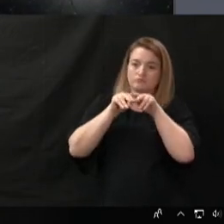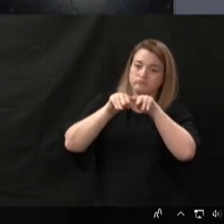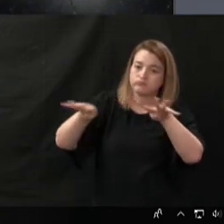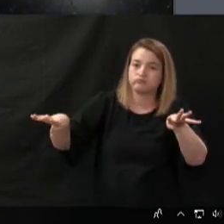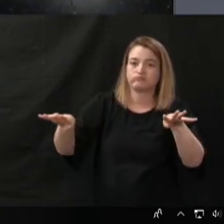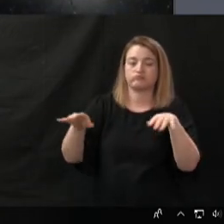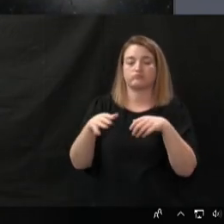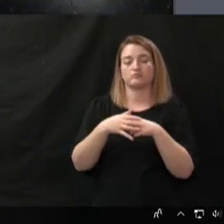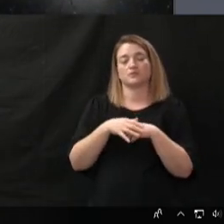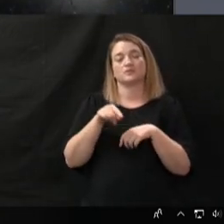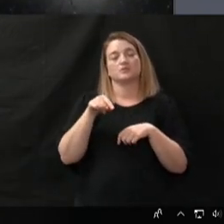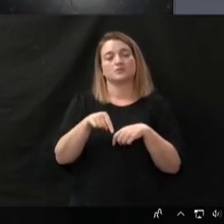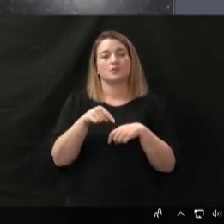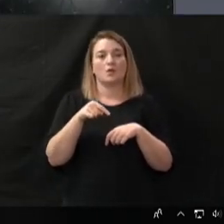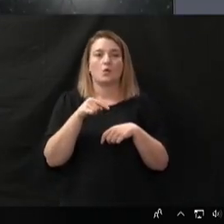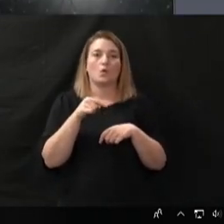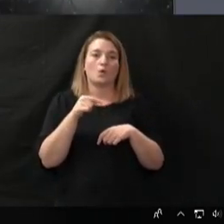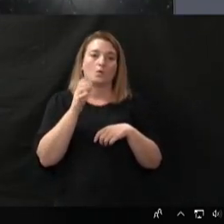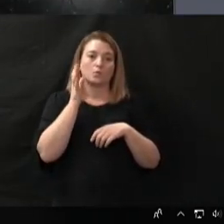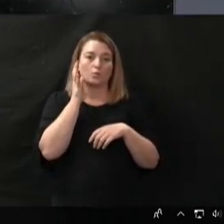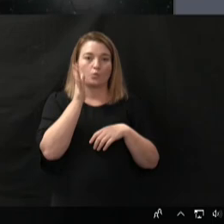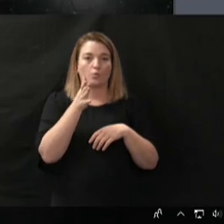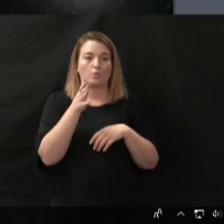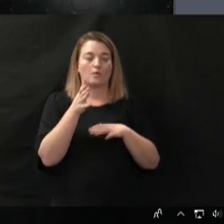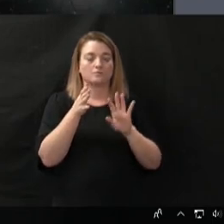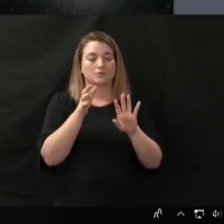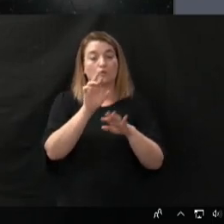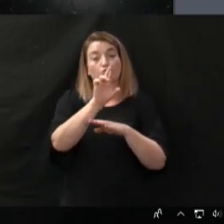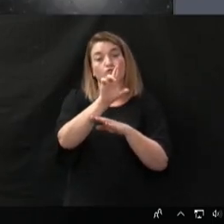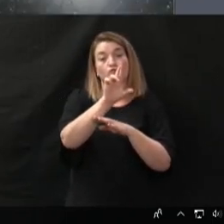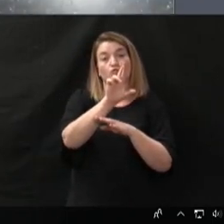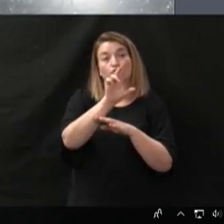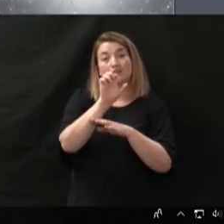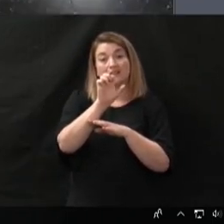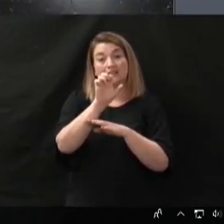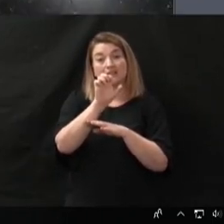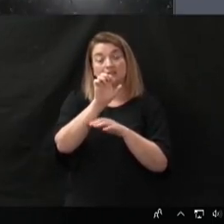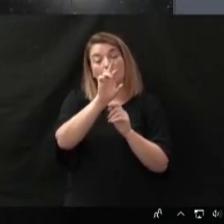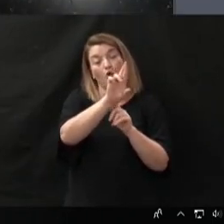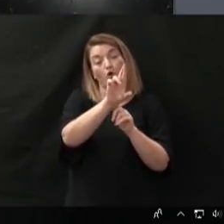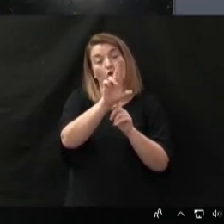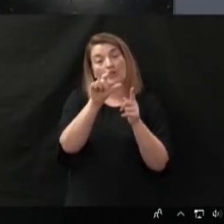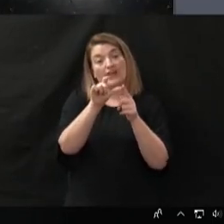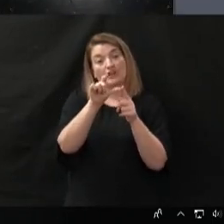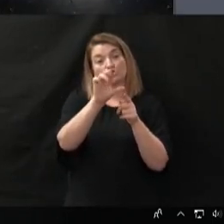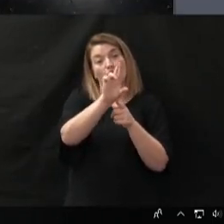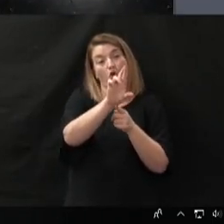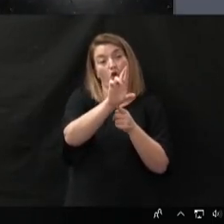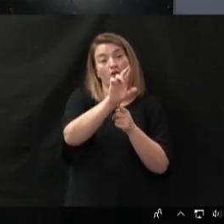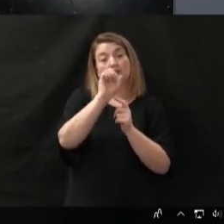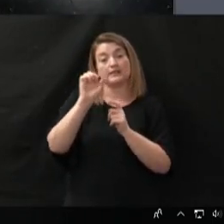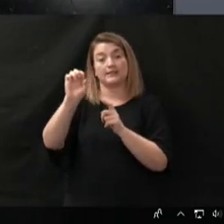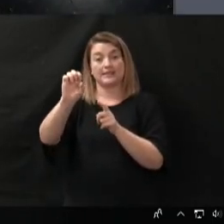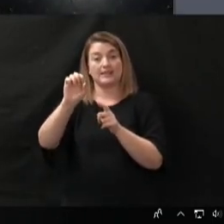This is RE. RE means back and again. It was what kind of